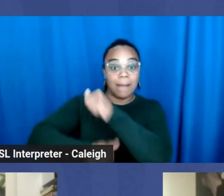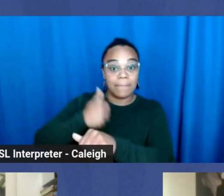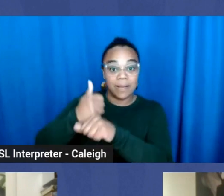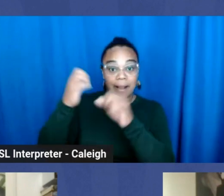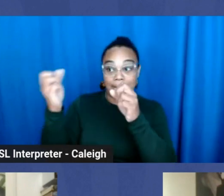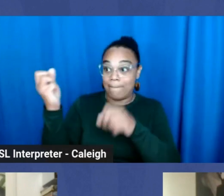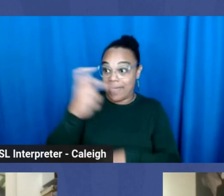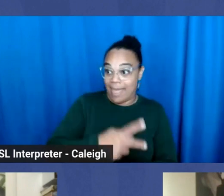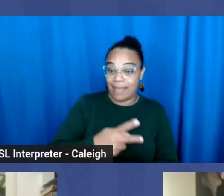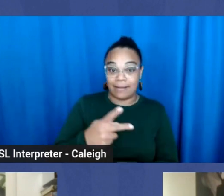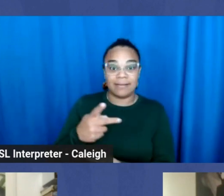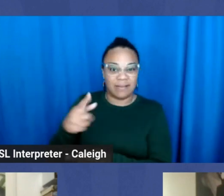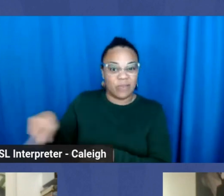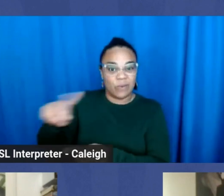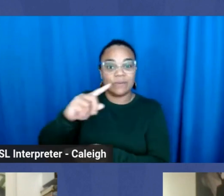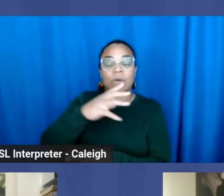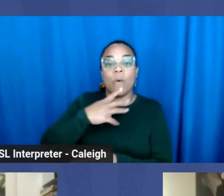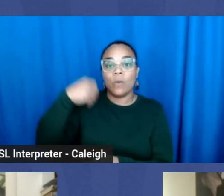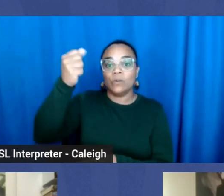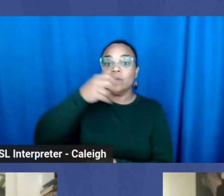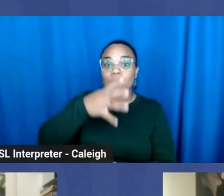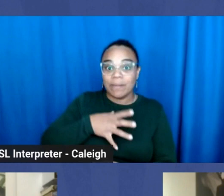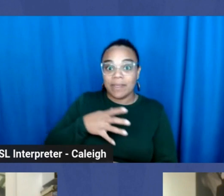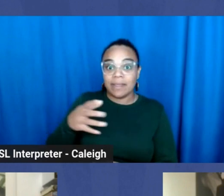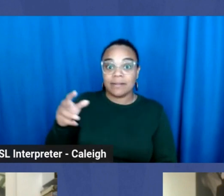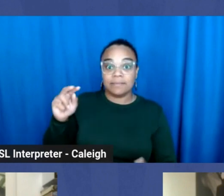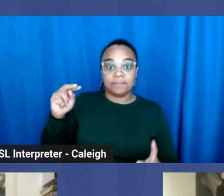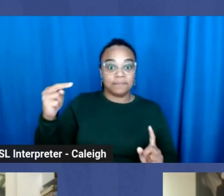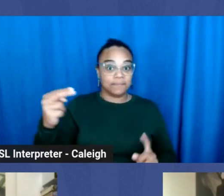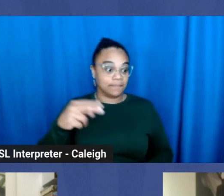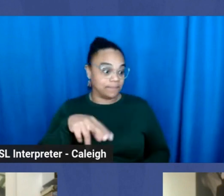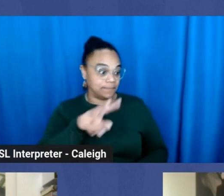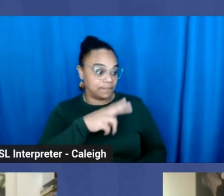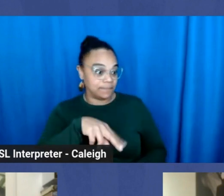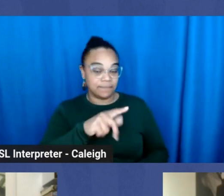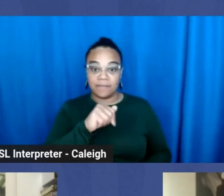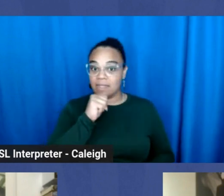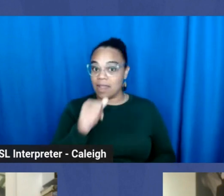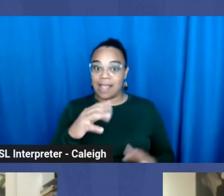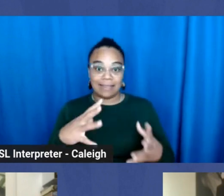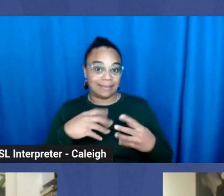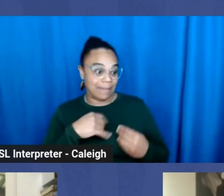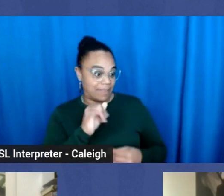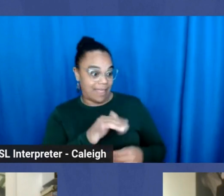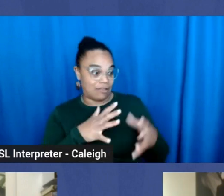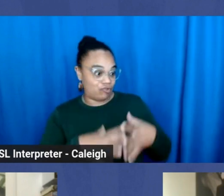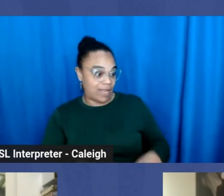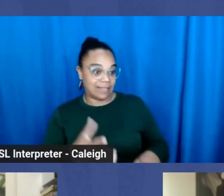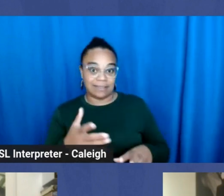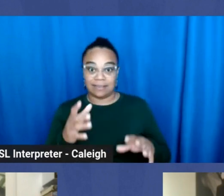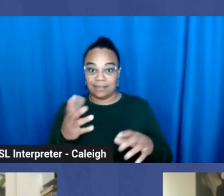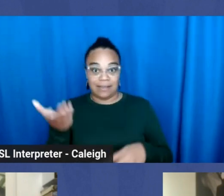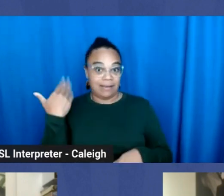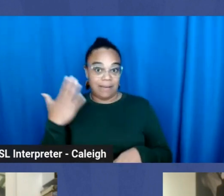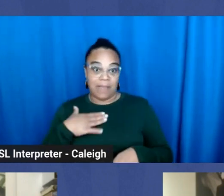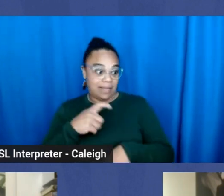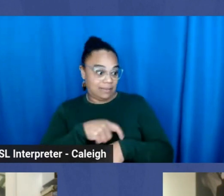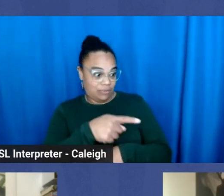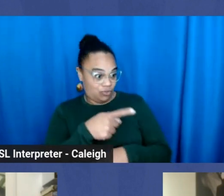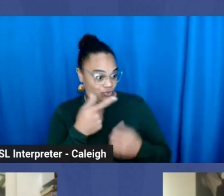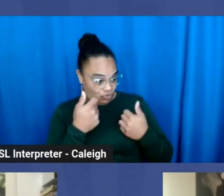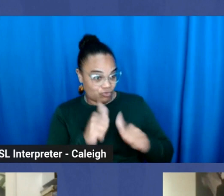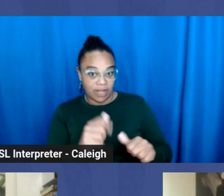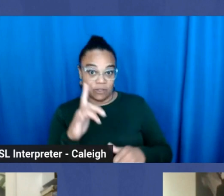we have older women and different generations of women going, that wasn't accepted in my day. Are you trying to look like a boy? Well,